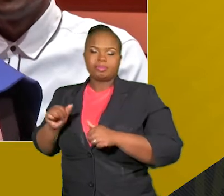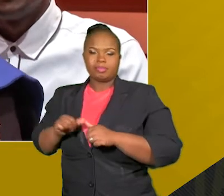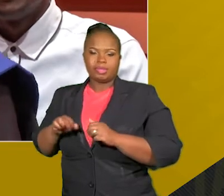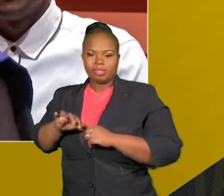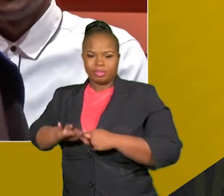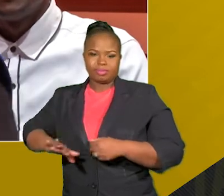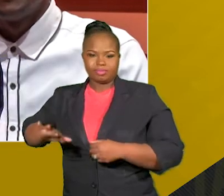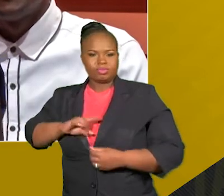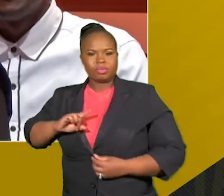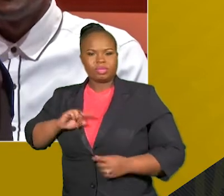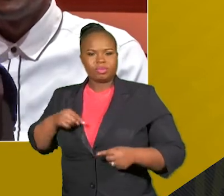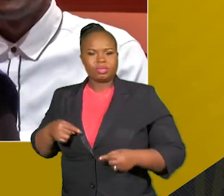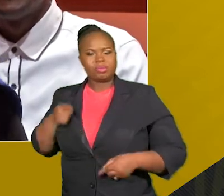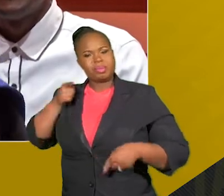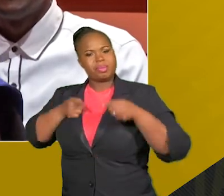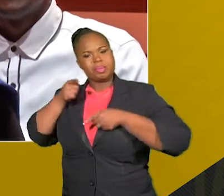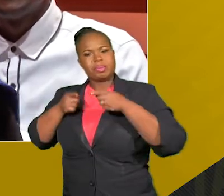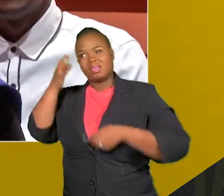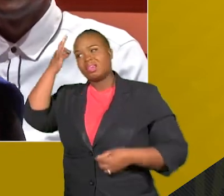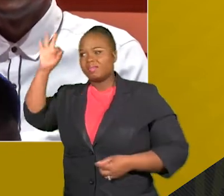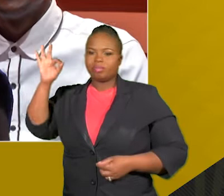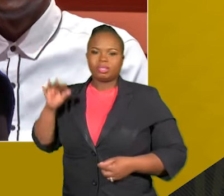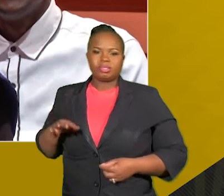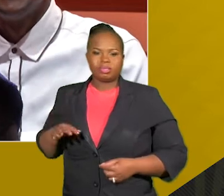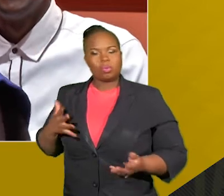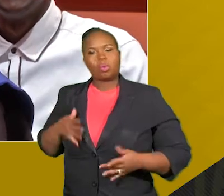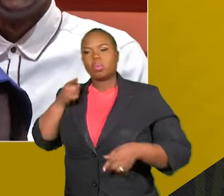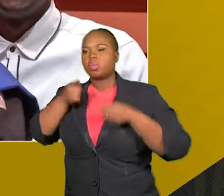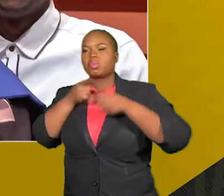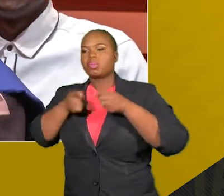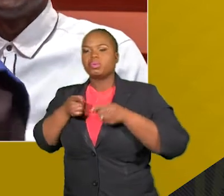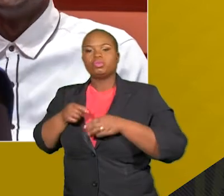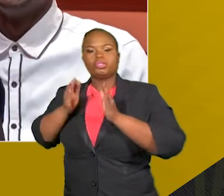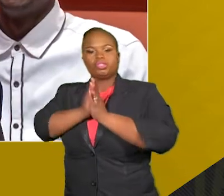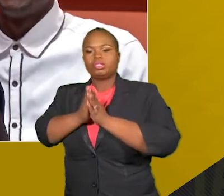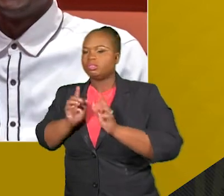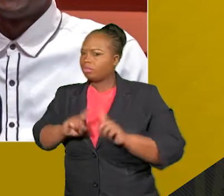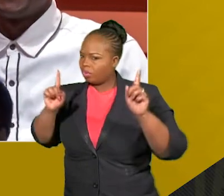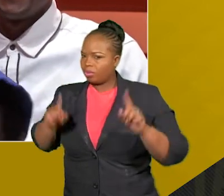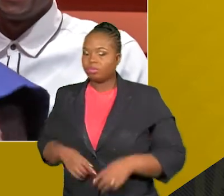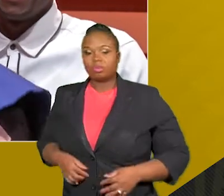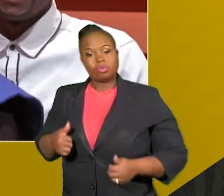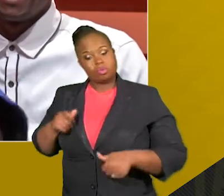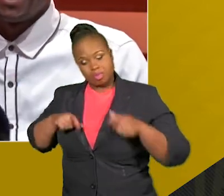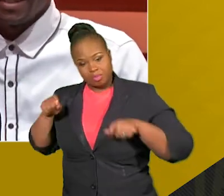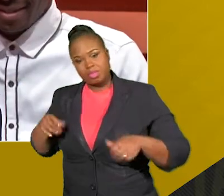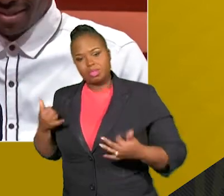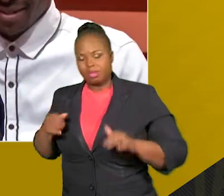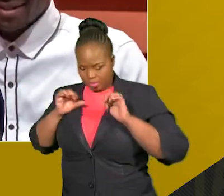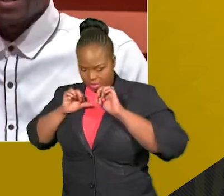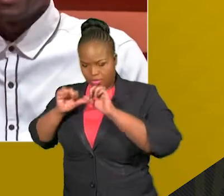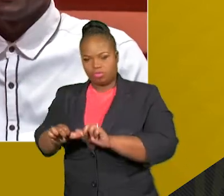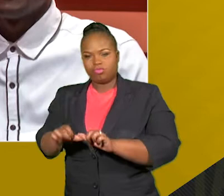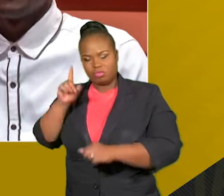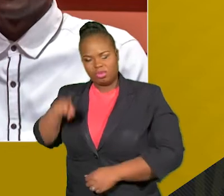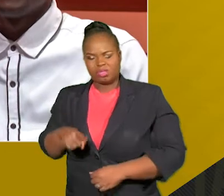nation of our day. We cannot point finger to our government or point finger to the churches or whatever. Okay. Good people, let us carry on.